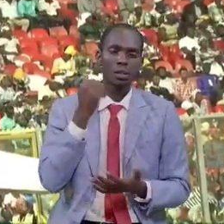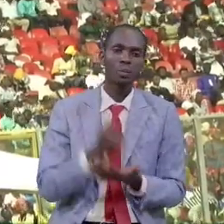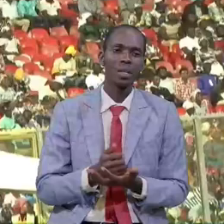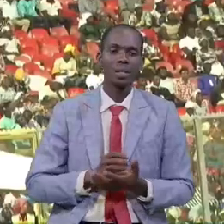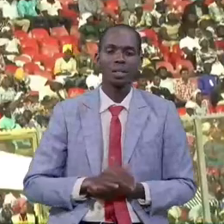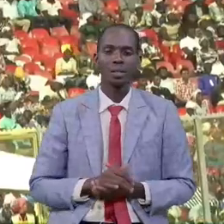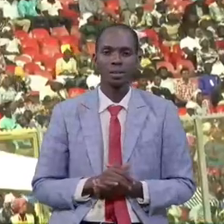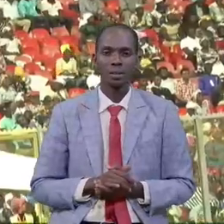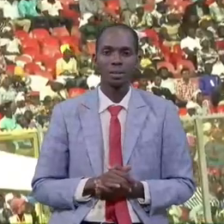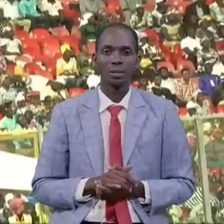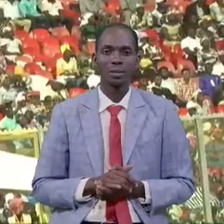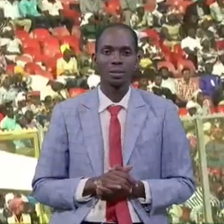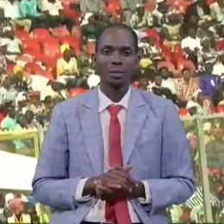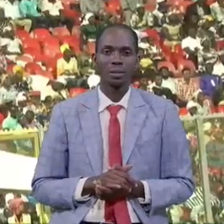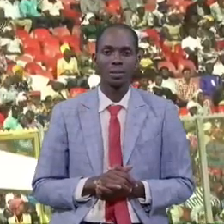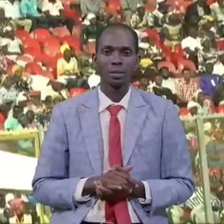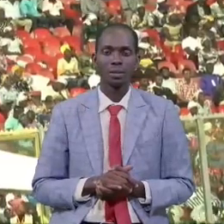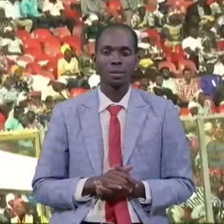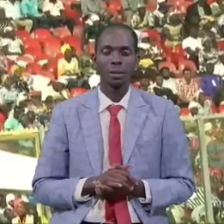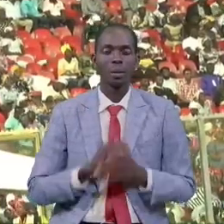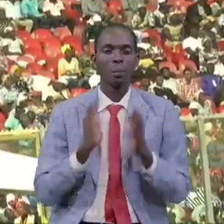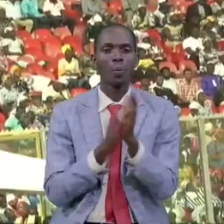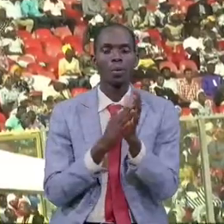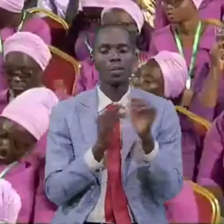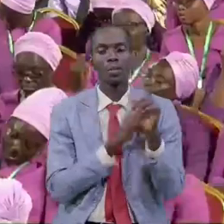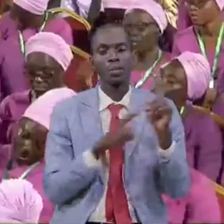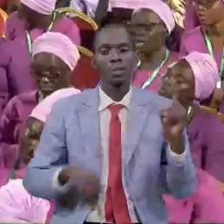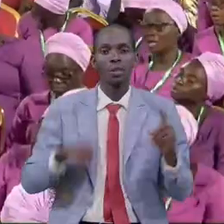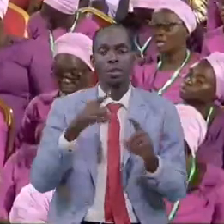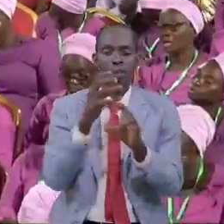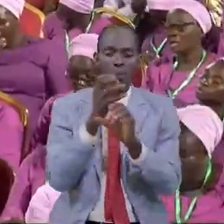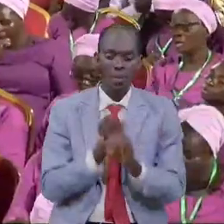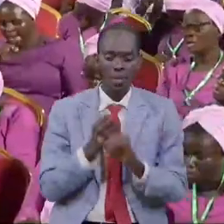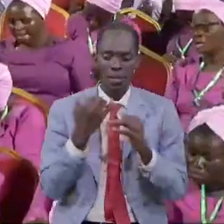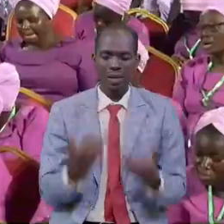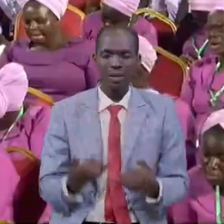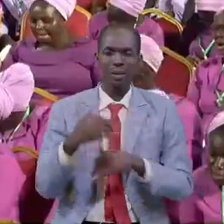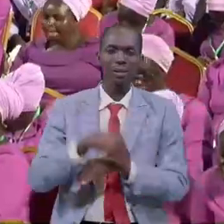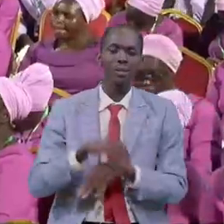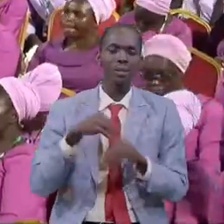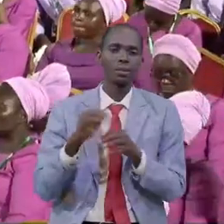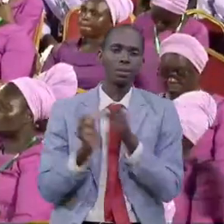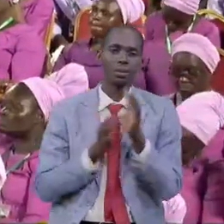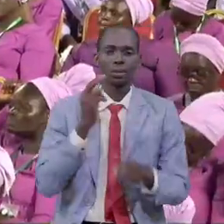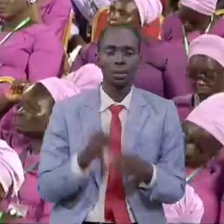l'Écriture que vous venez d'entendre est accomplie. You got it tonight. Gloire à Dieu, vous l'avez ce soir. Praise